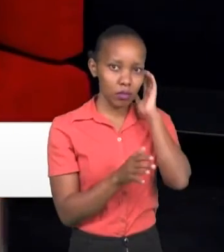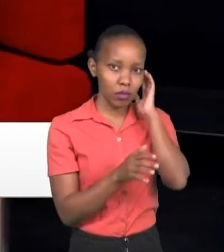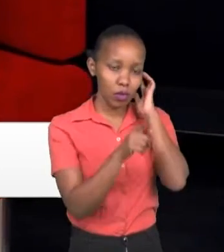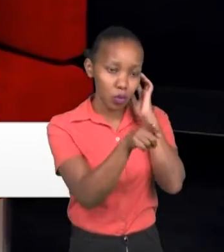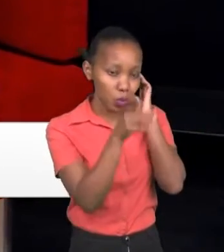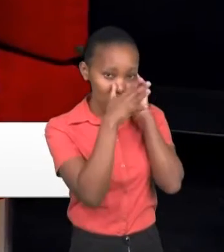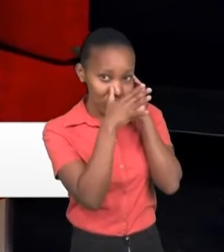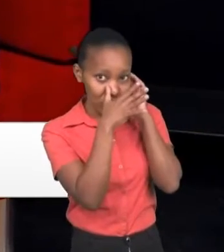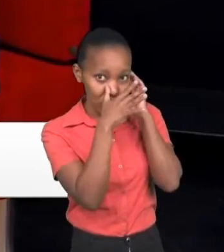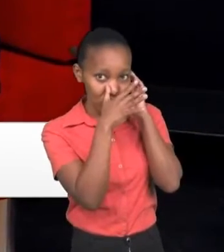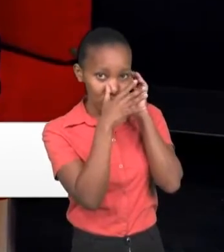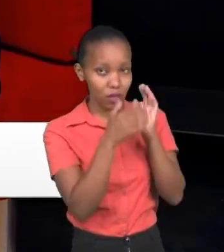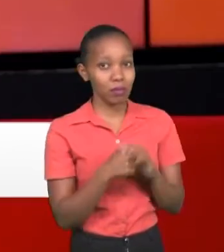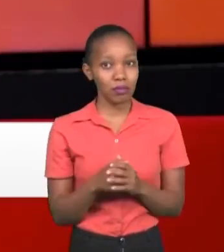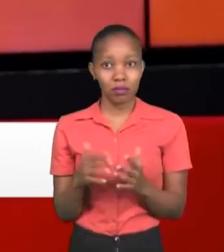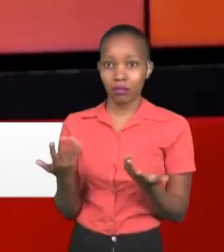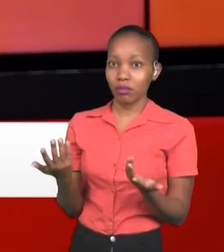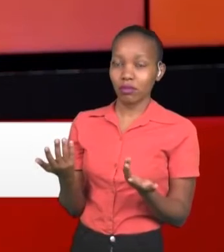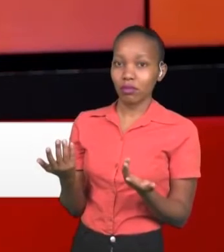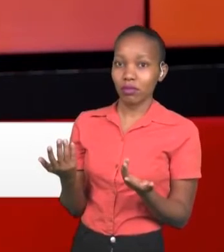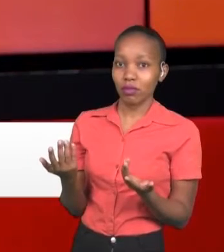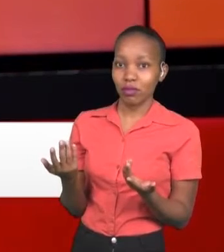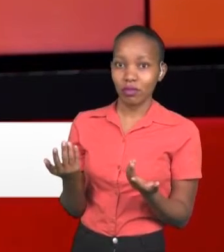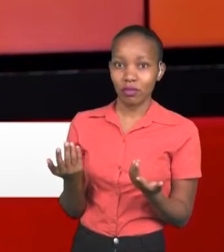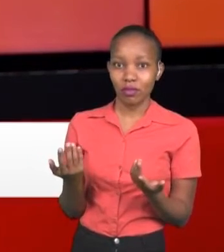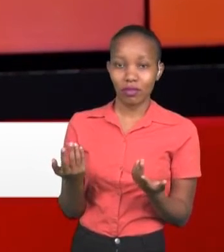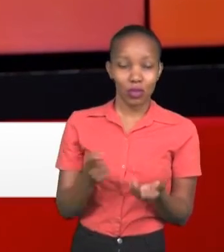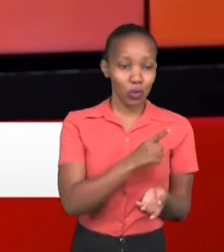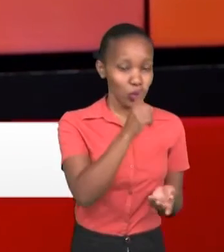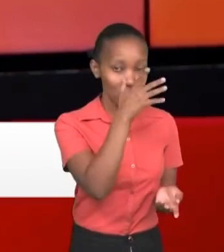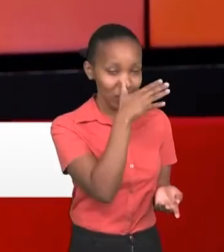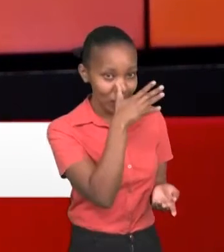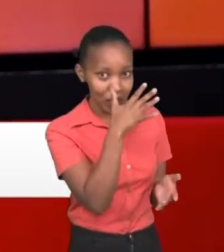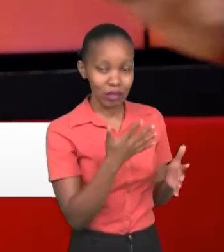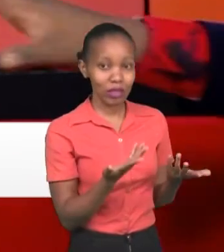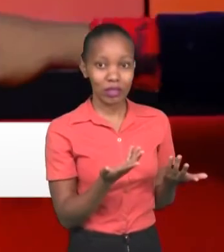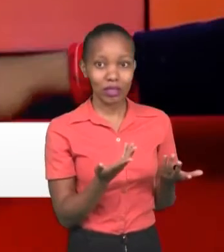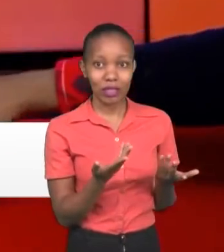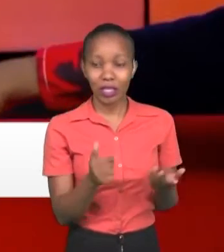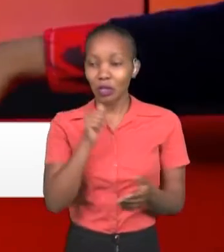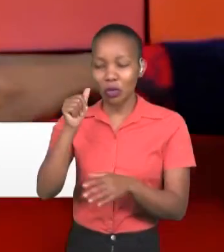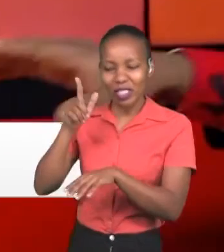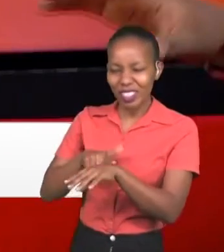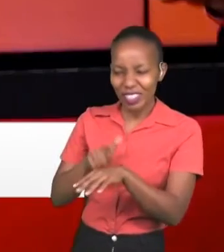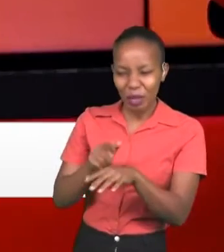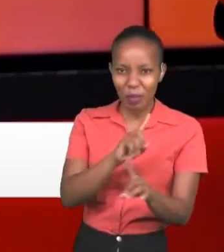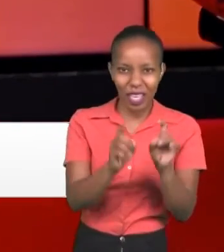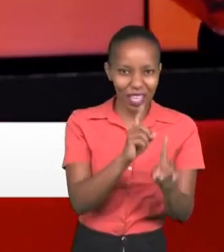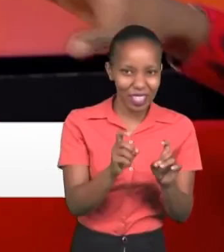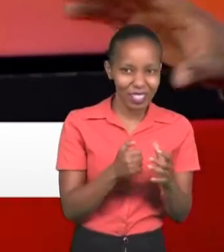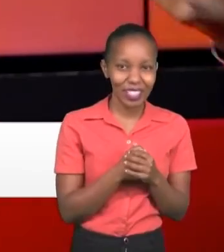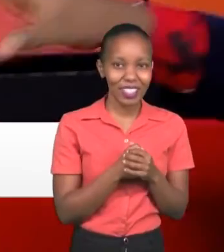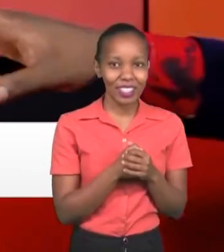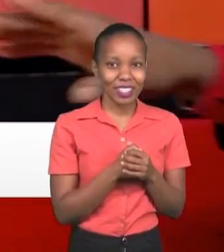cheat? Mm. On your diet, bro. You don't eat some. Like on your exams. Anyway,